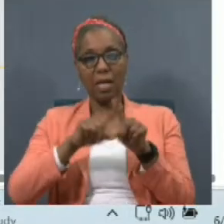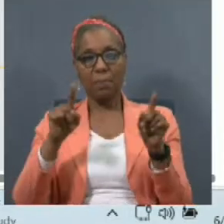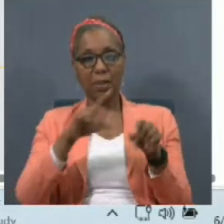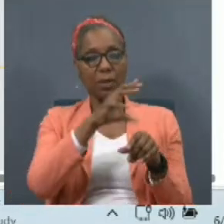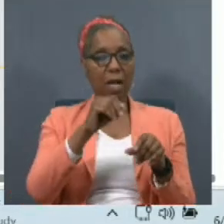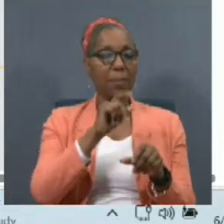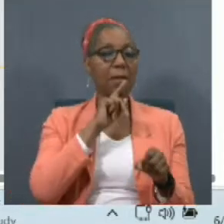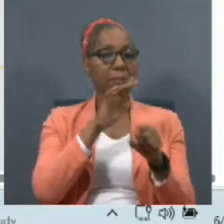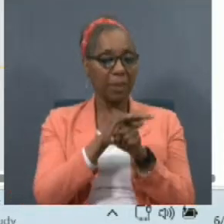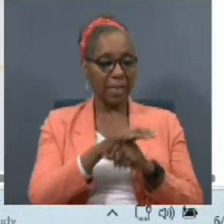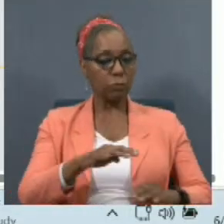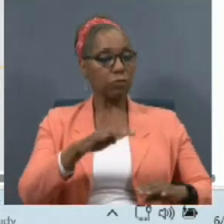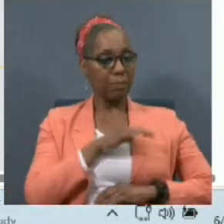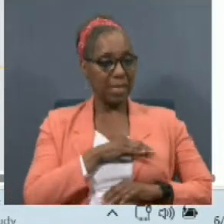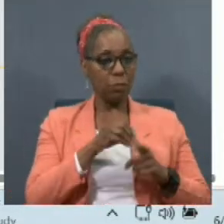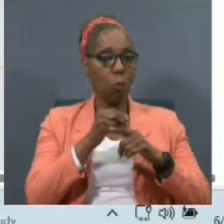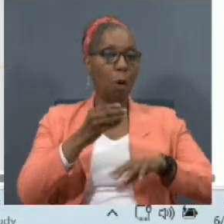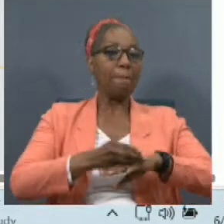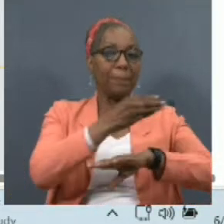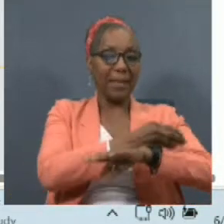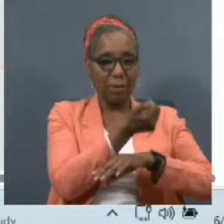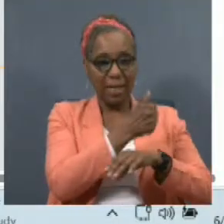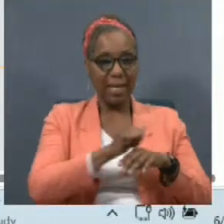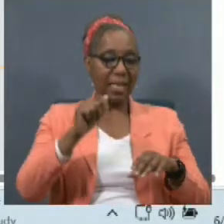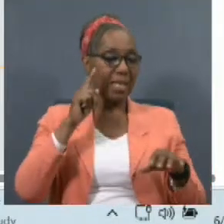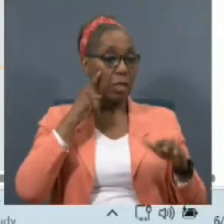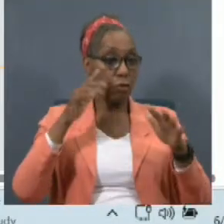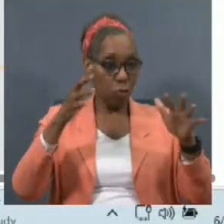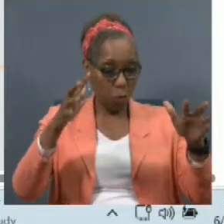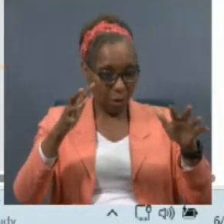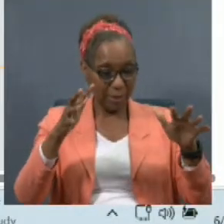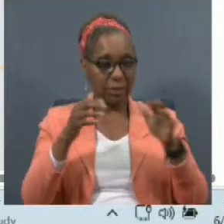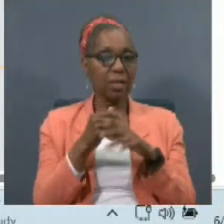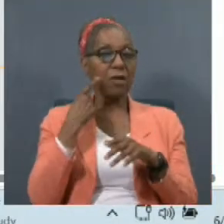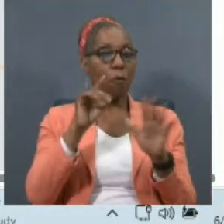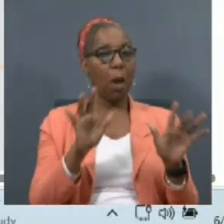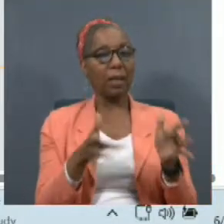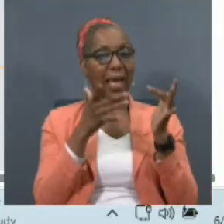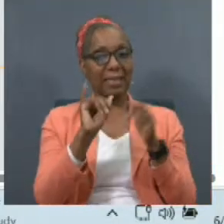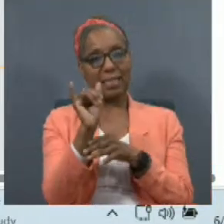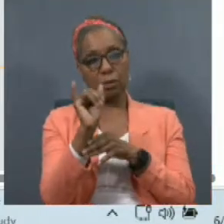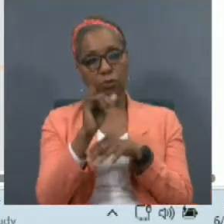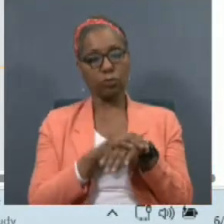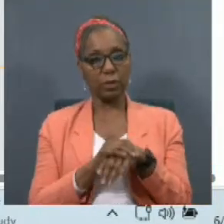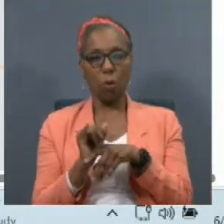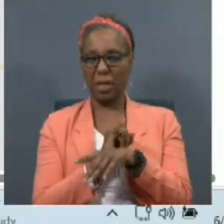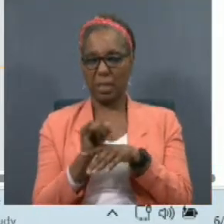pledged to meet or better any noise ordinance for light industrial.